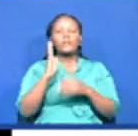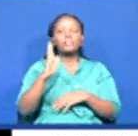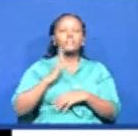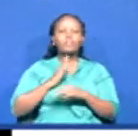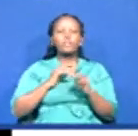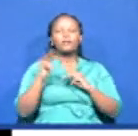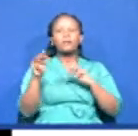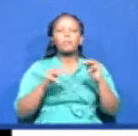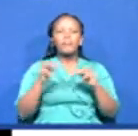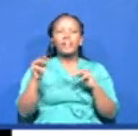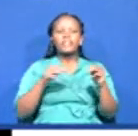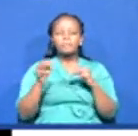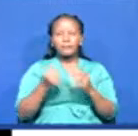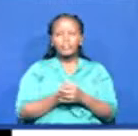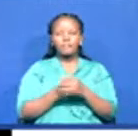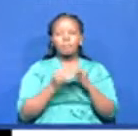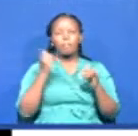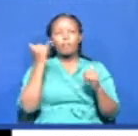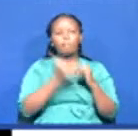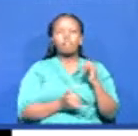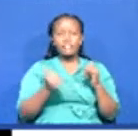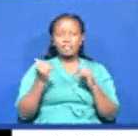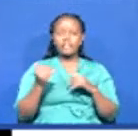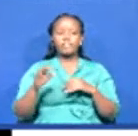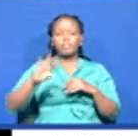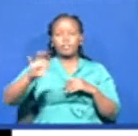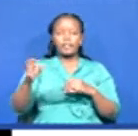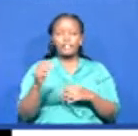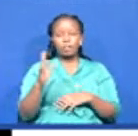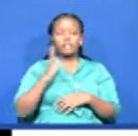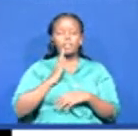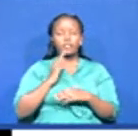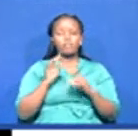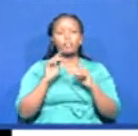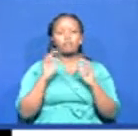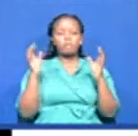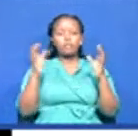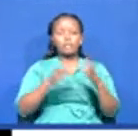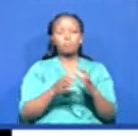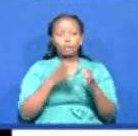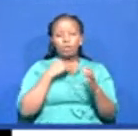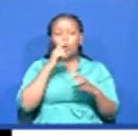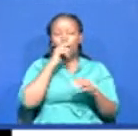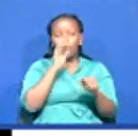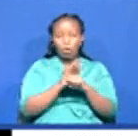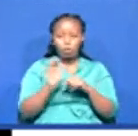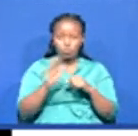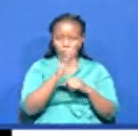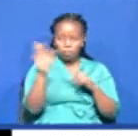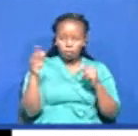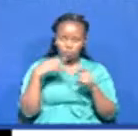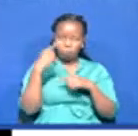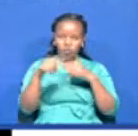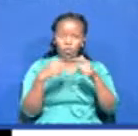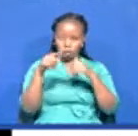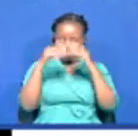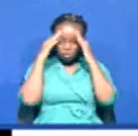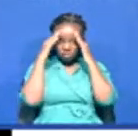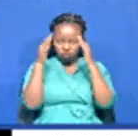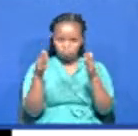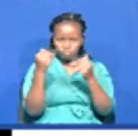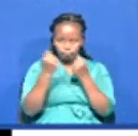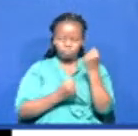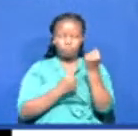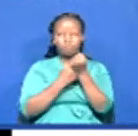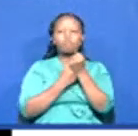Finally, the county security teams wants to assure you of our continued commitment in this endeavor.